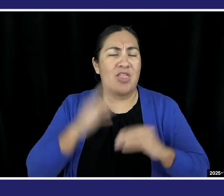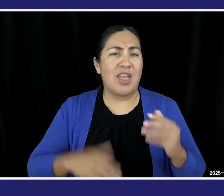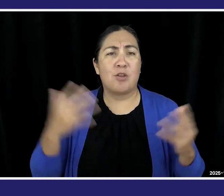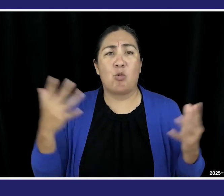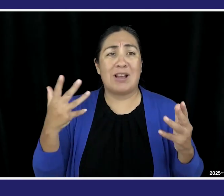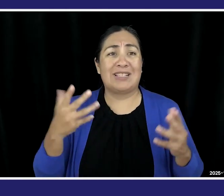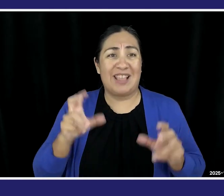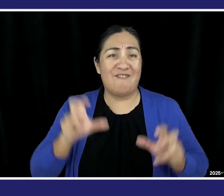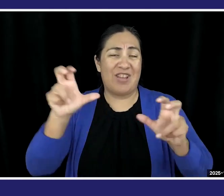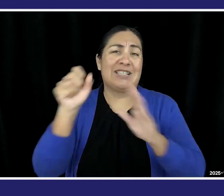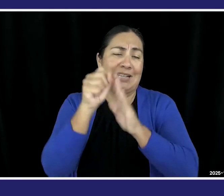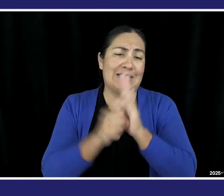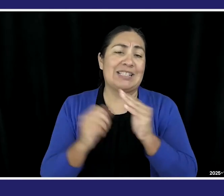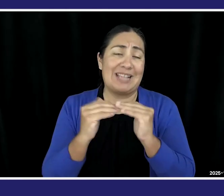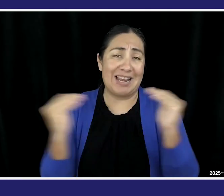state level. Thank you.